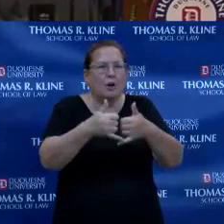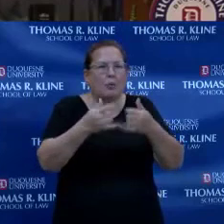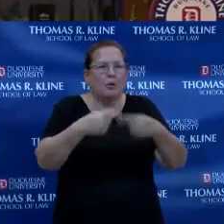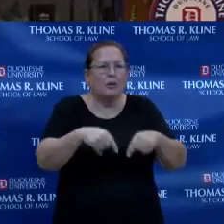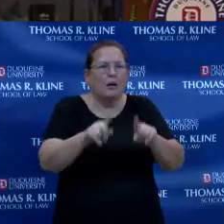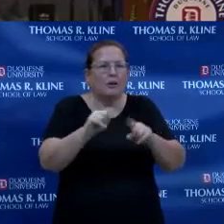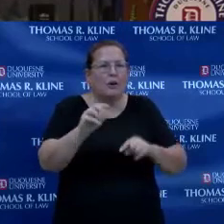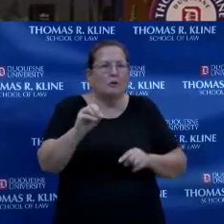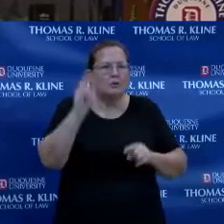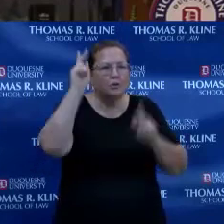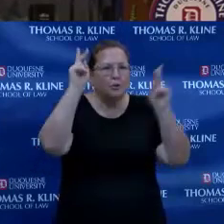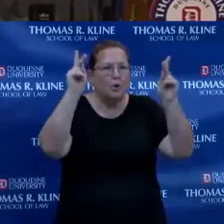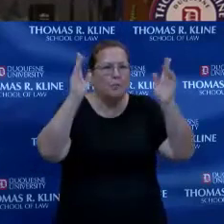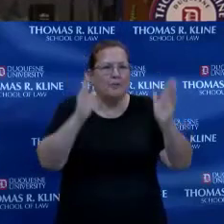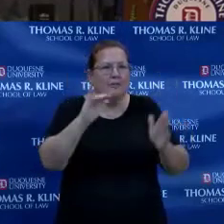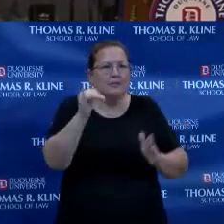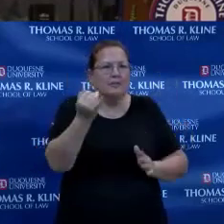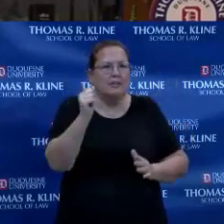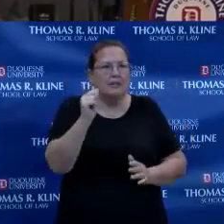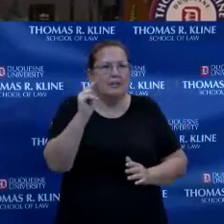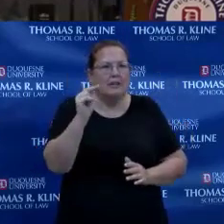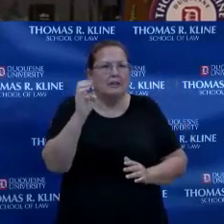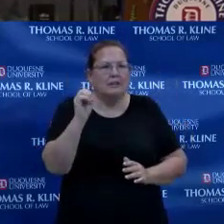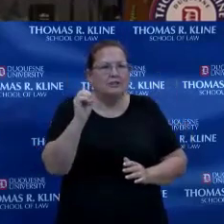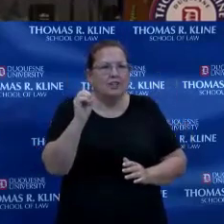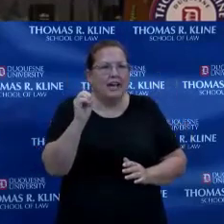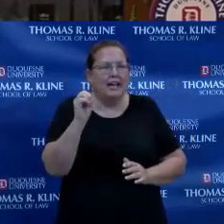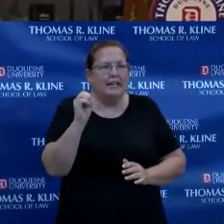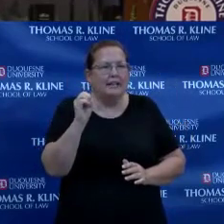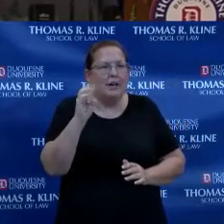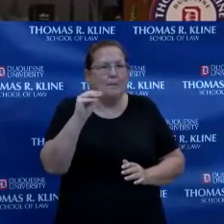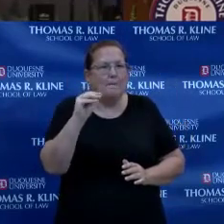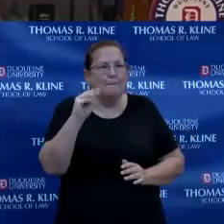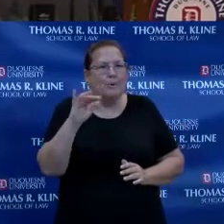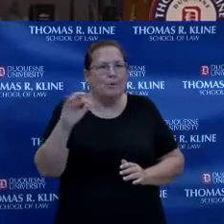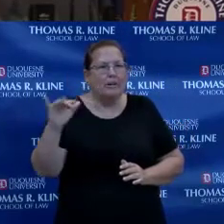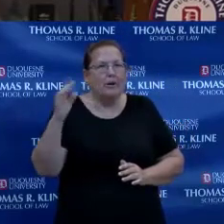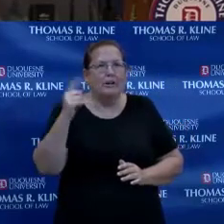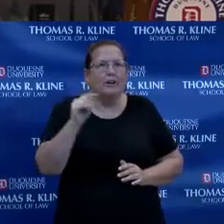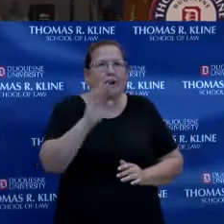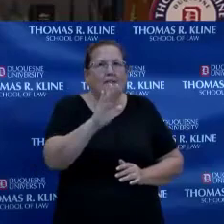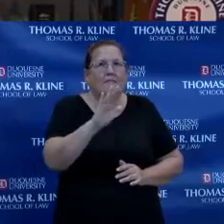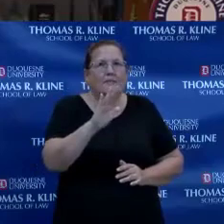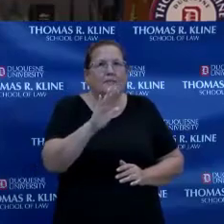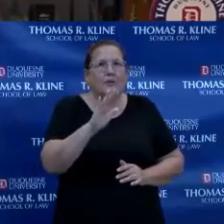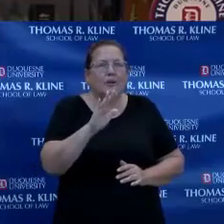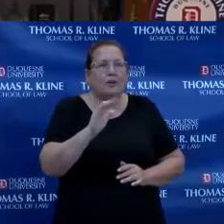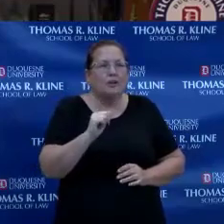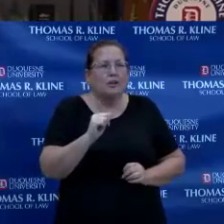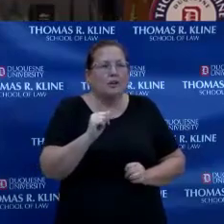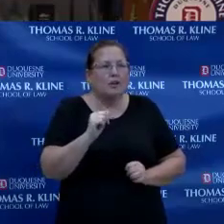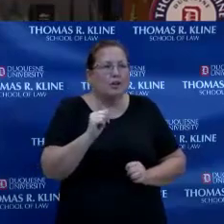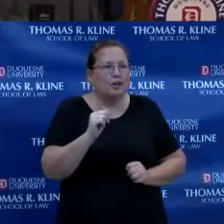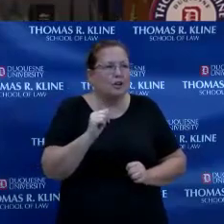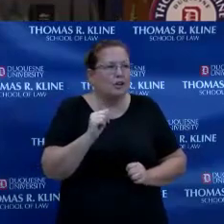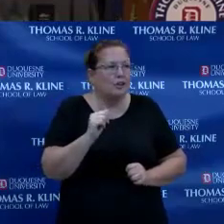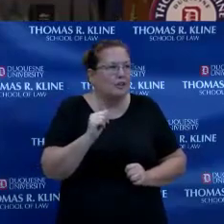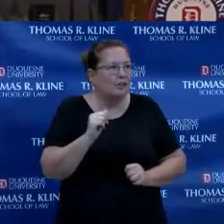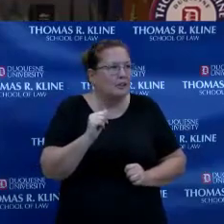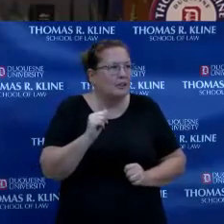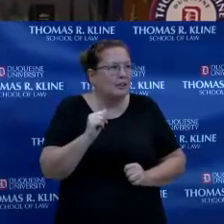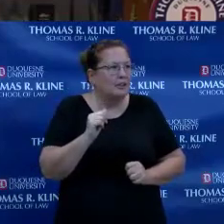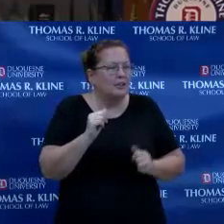to Professor Jane Moriarty for her exceptional teaching of evidence. Please stand.